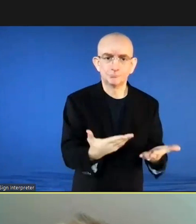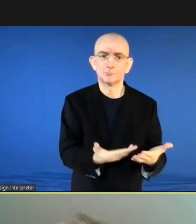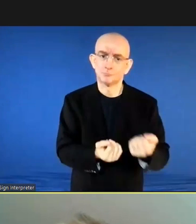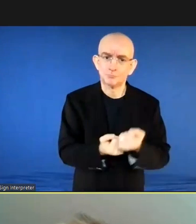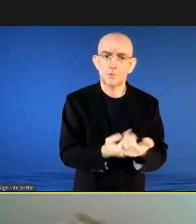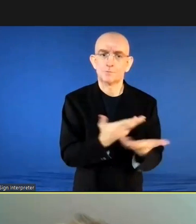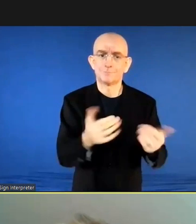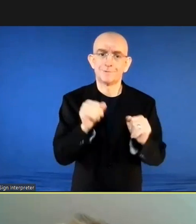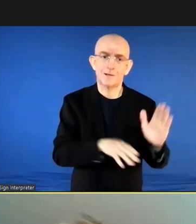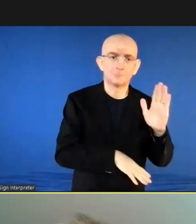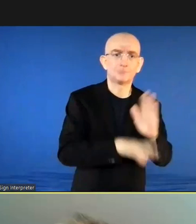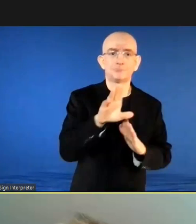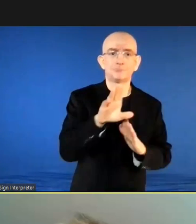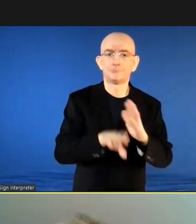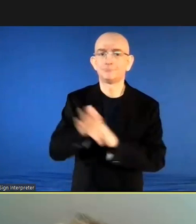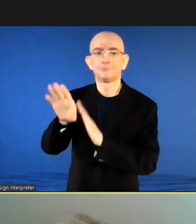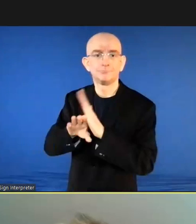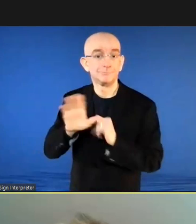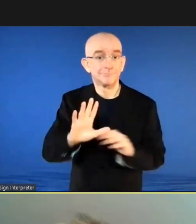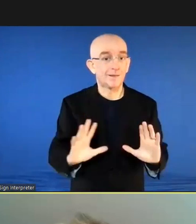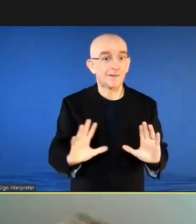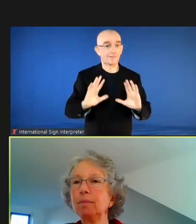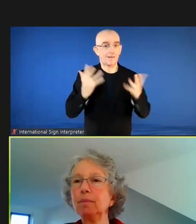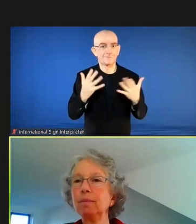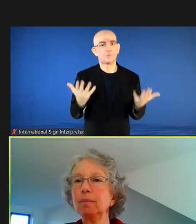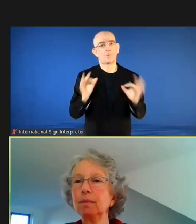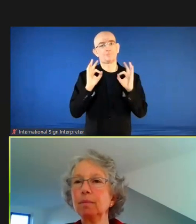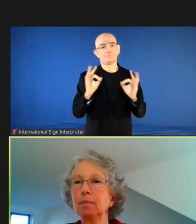to make this a reality. Thank you.